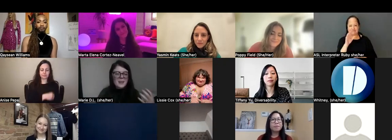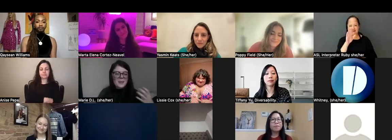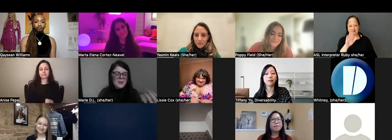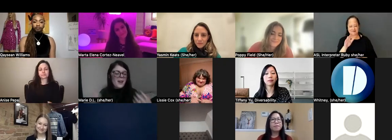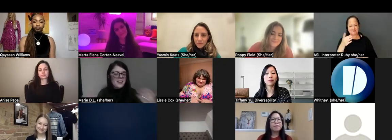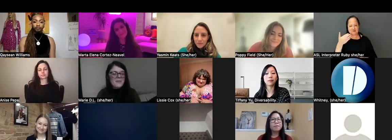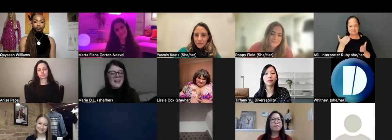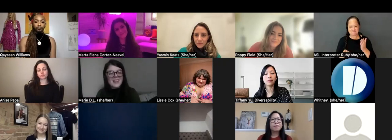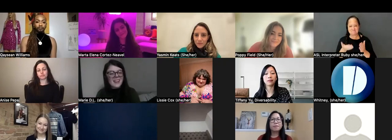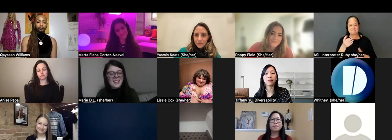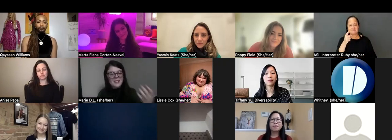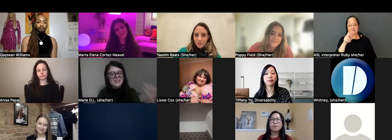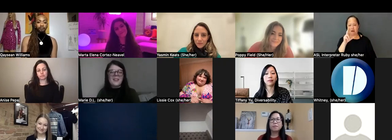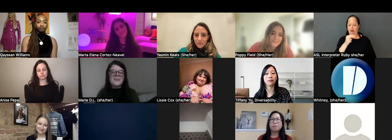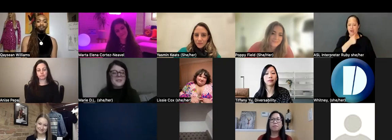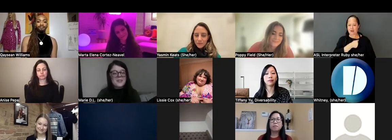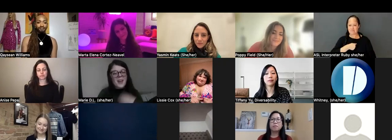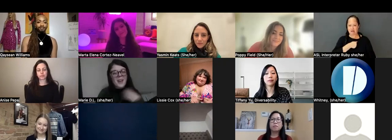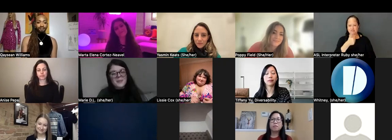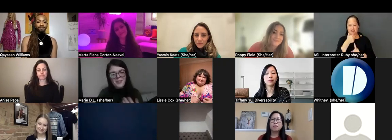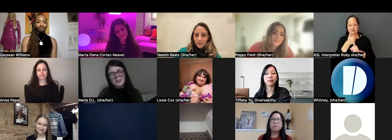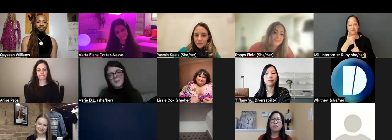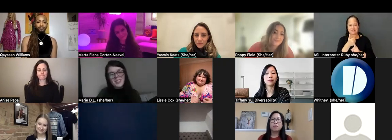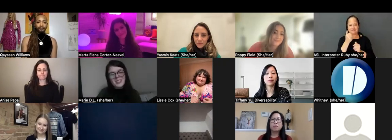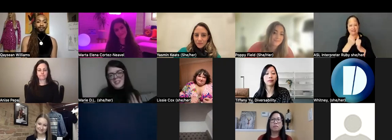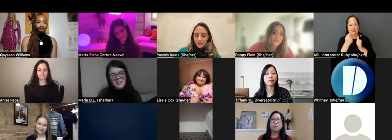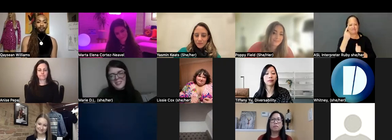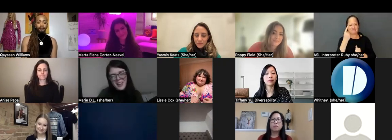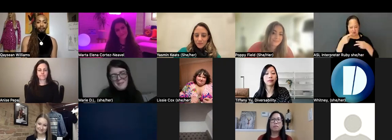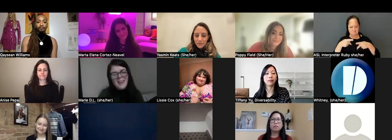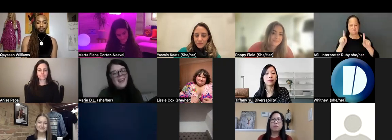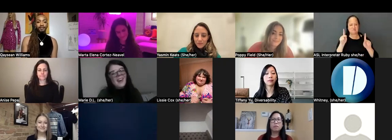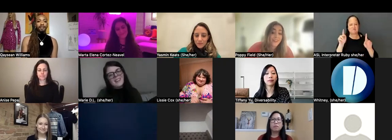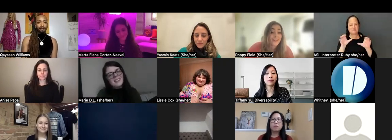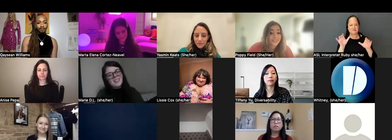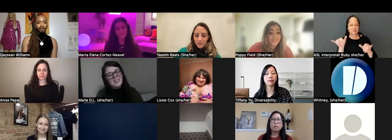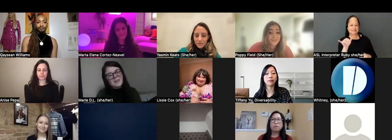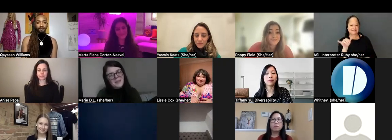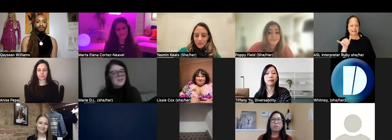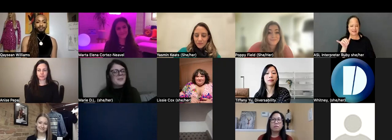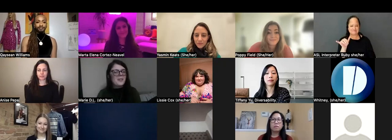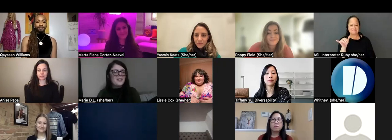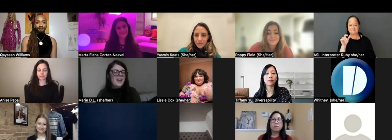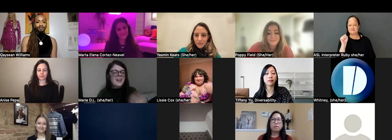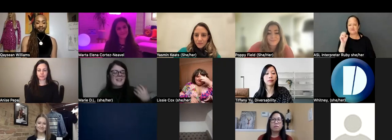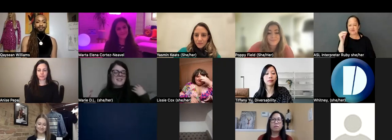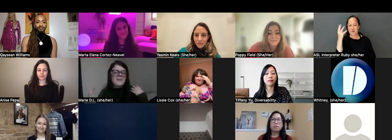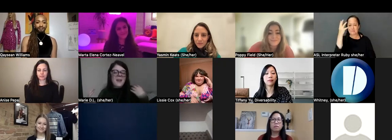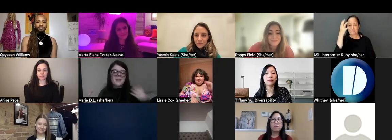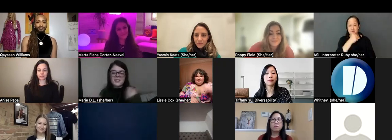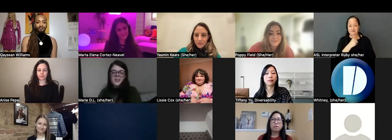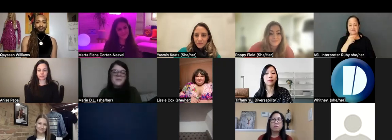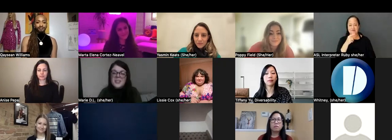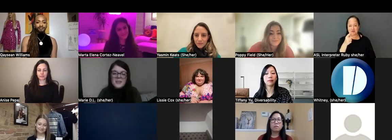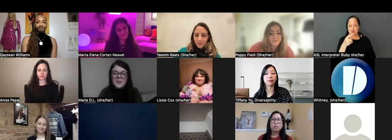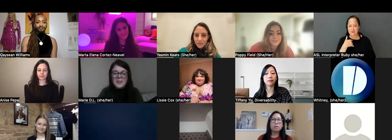it's like when you're unapologetically yourself, you give everyone else permission to do the same, and it's just so beautiful. And you have